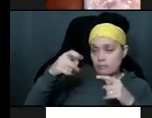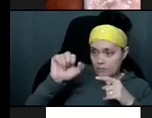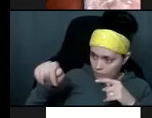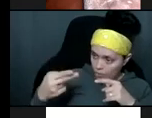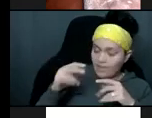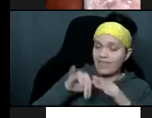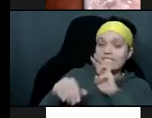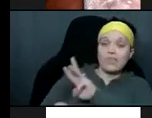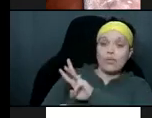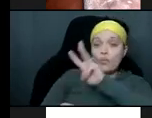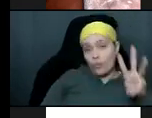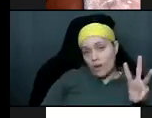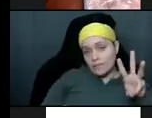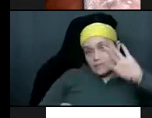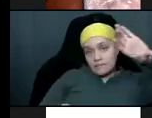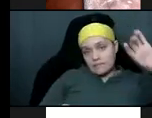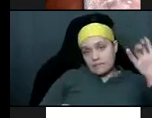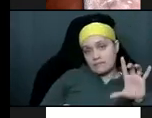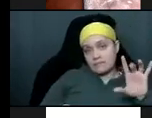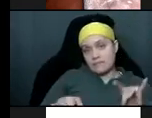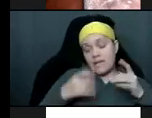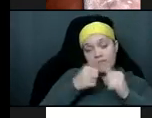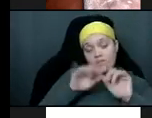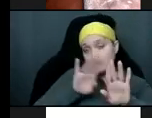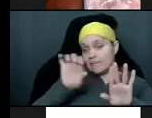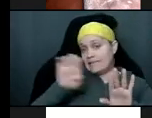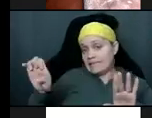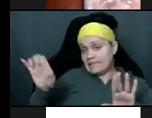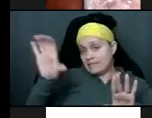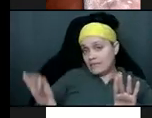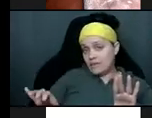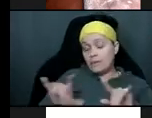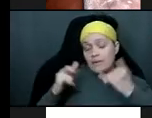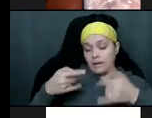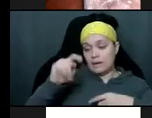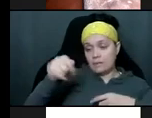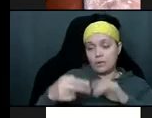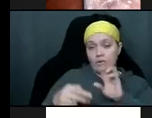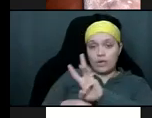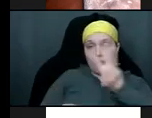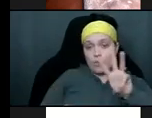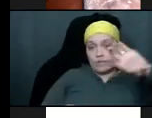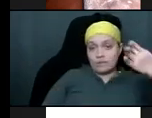side. Everything else had been on the east side, and now Perth on the west side.